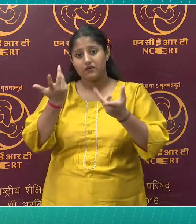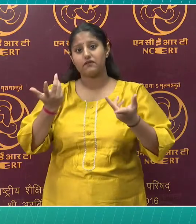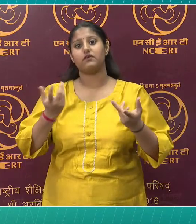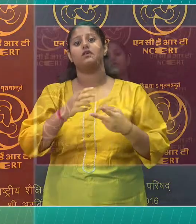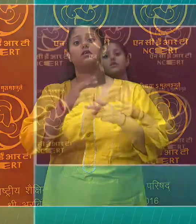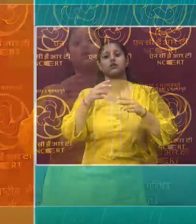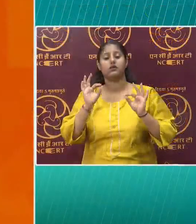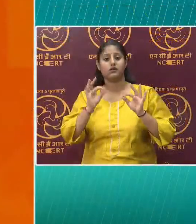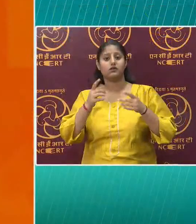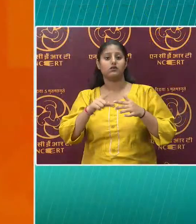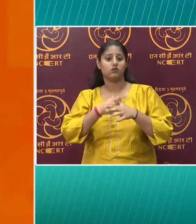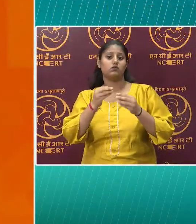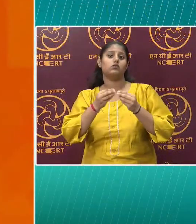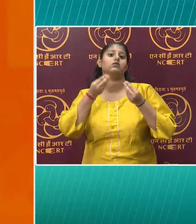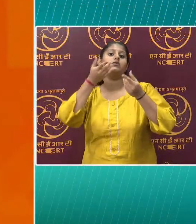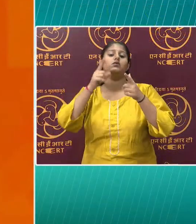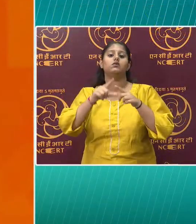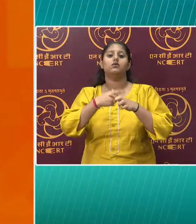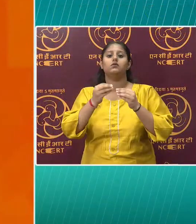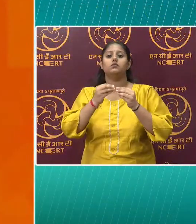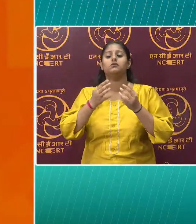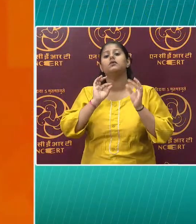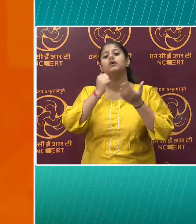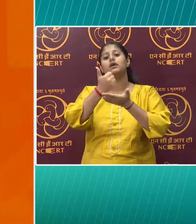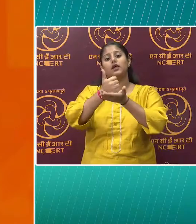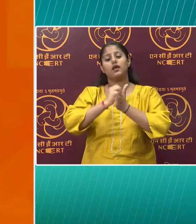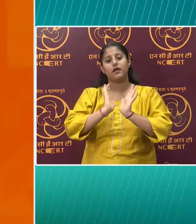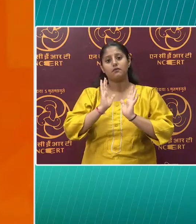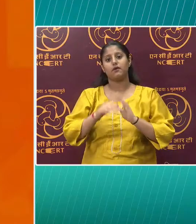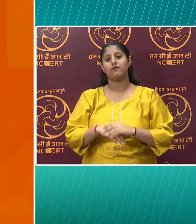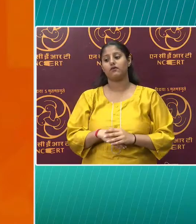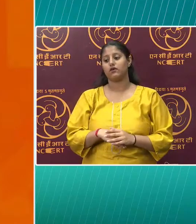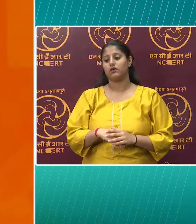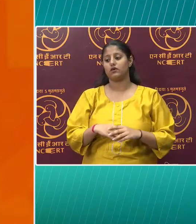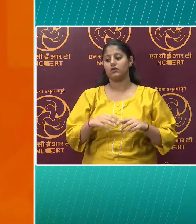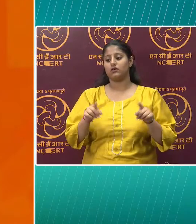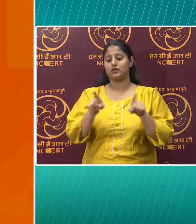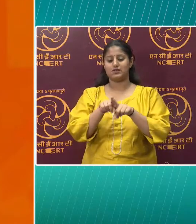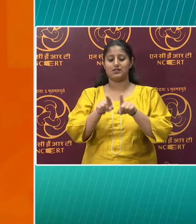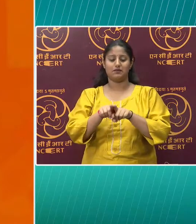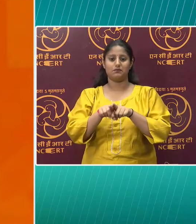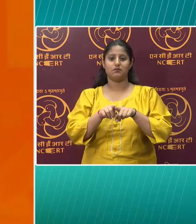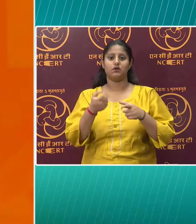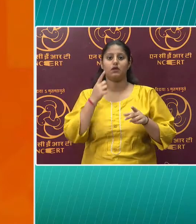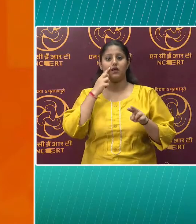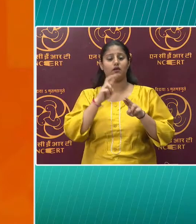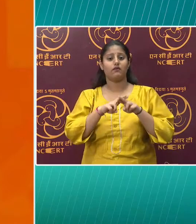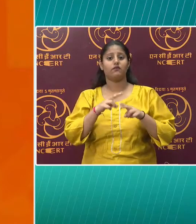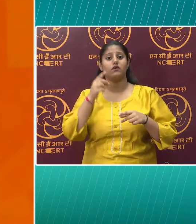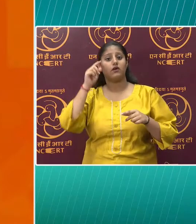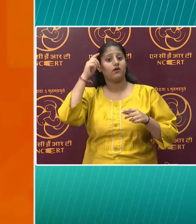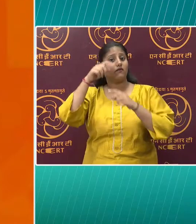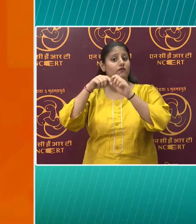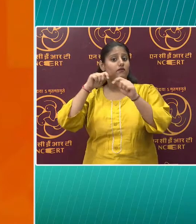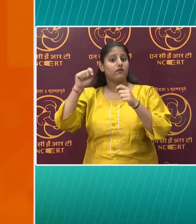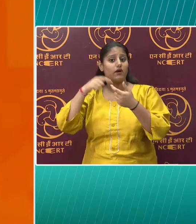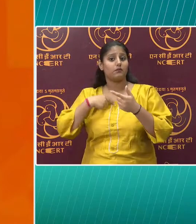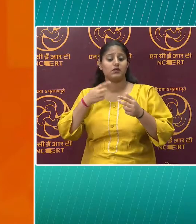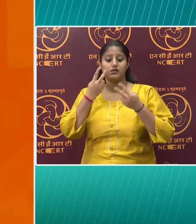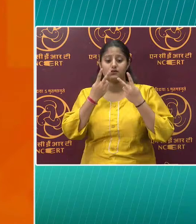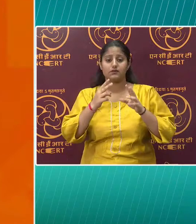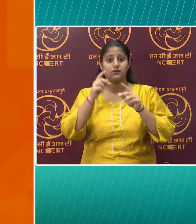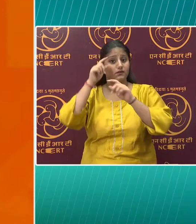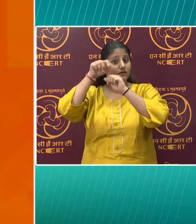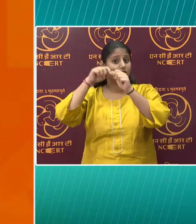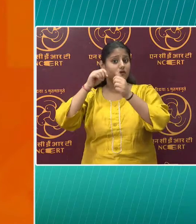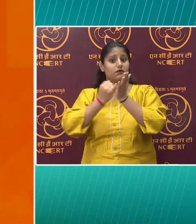good jobs and their income will increase. Likewise for farmers, if we train them systematically, maybe